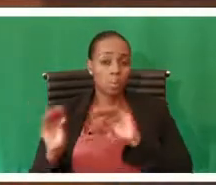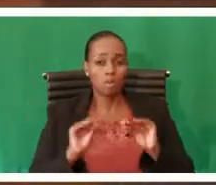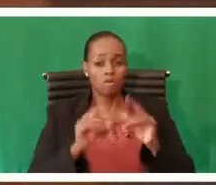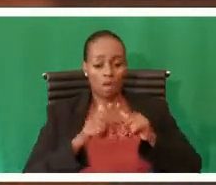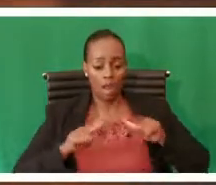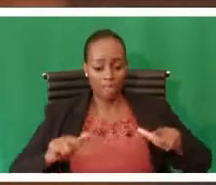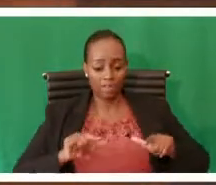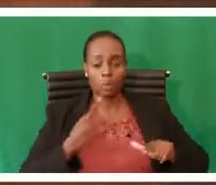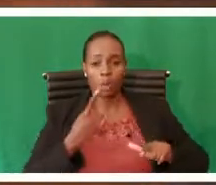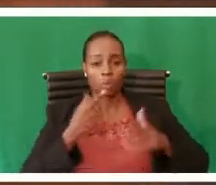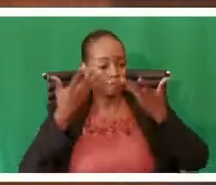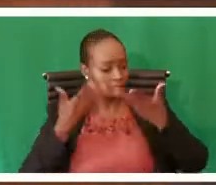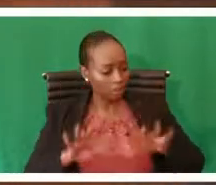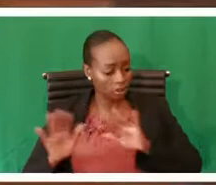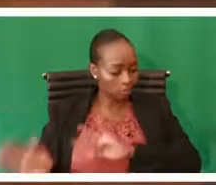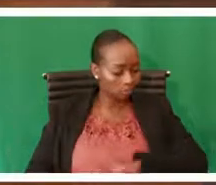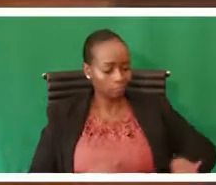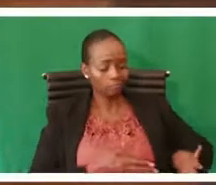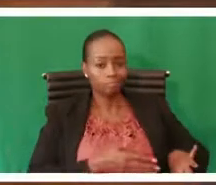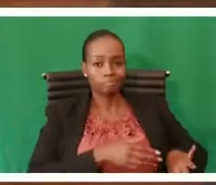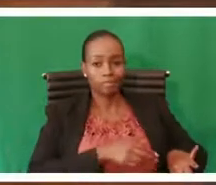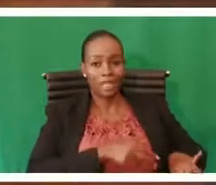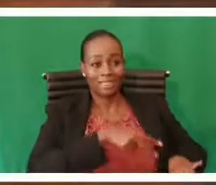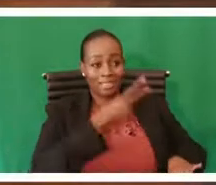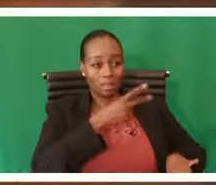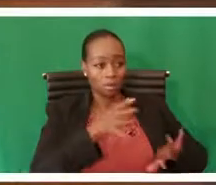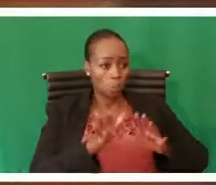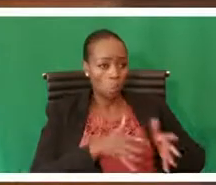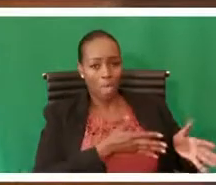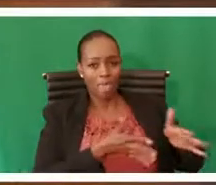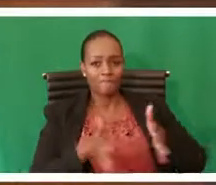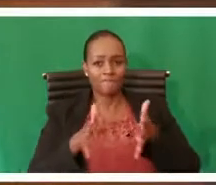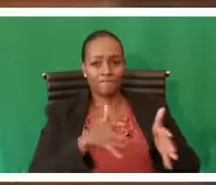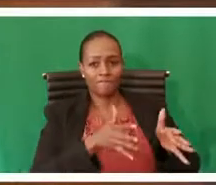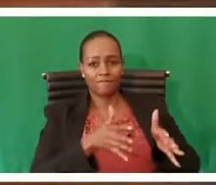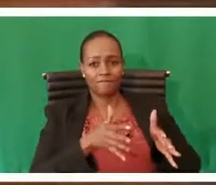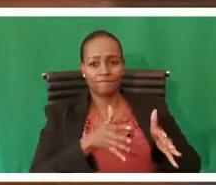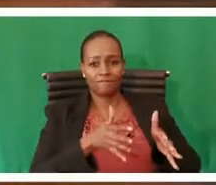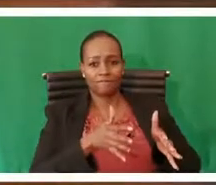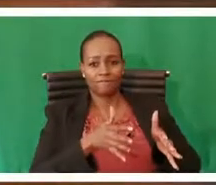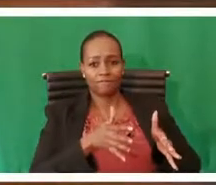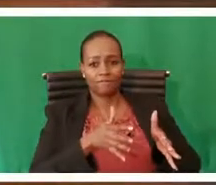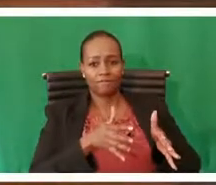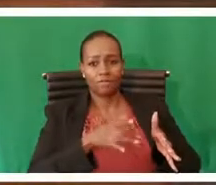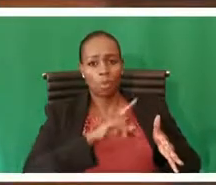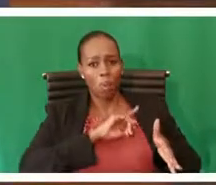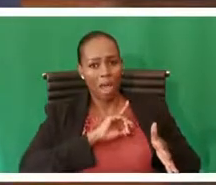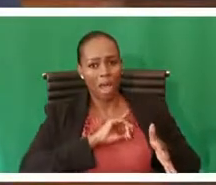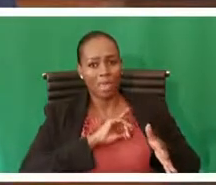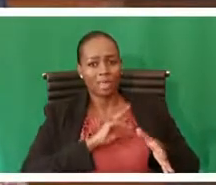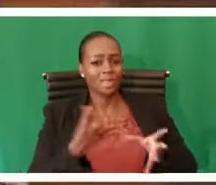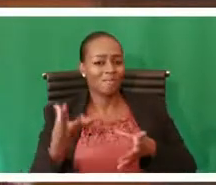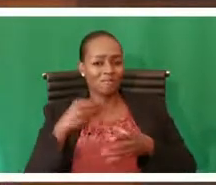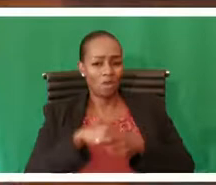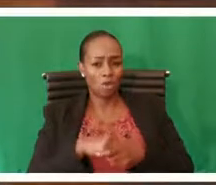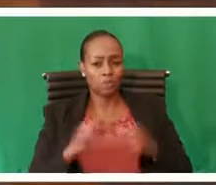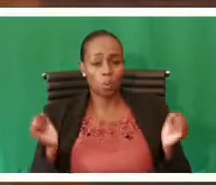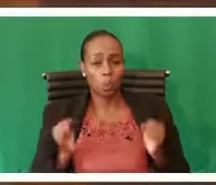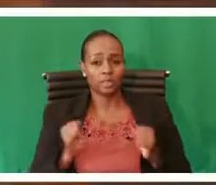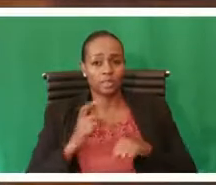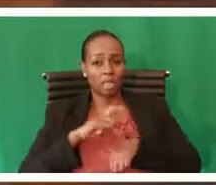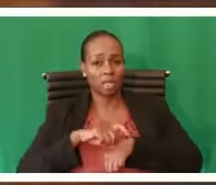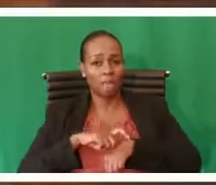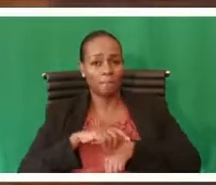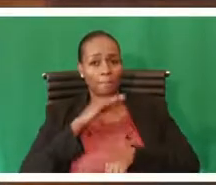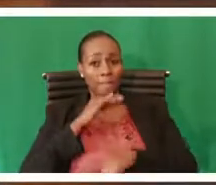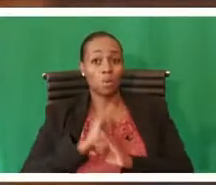through second wave. The third wave, because it might also have winter in it, might even be more